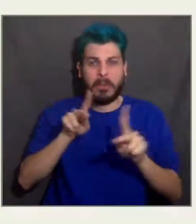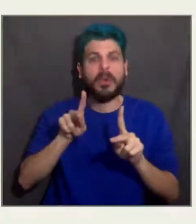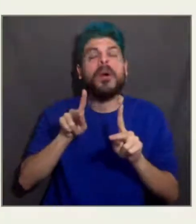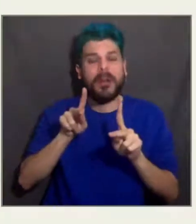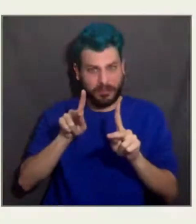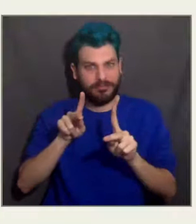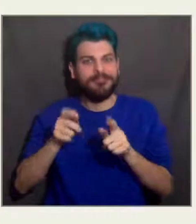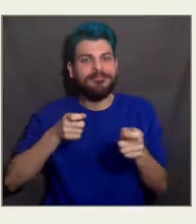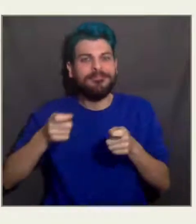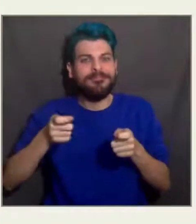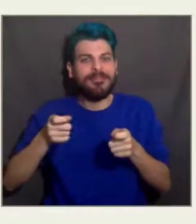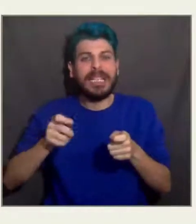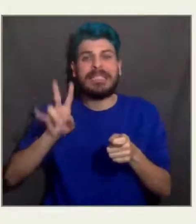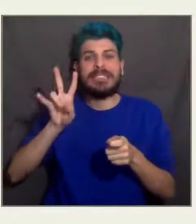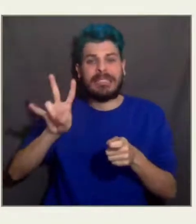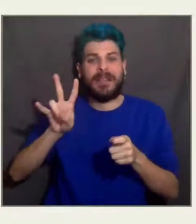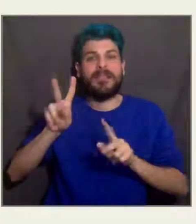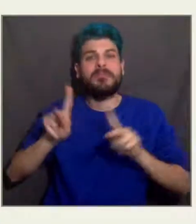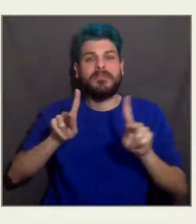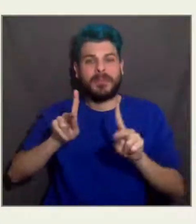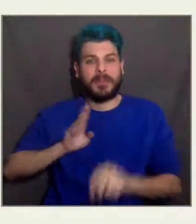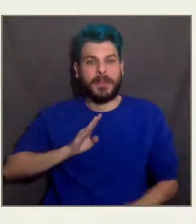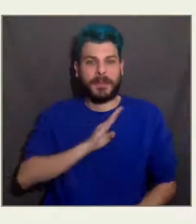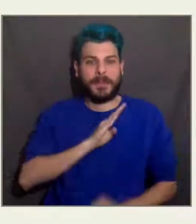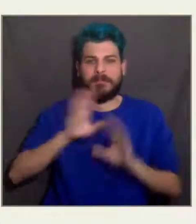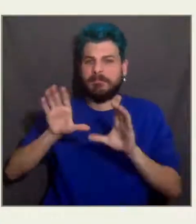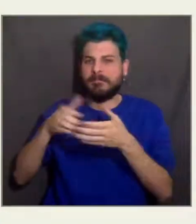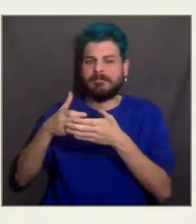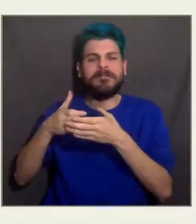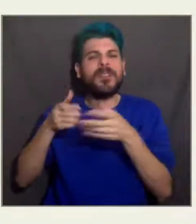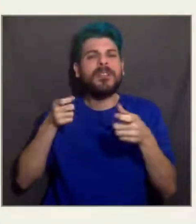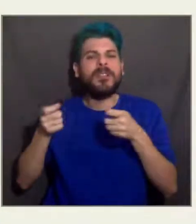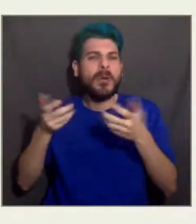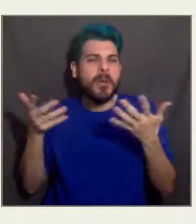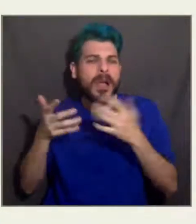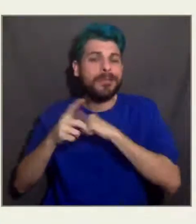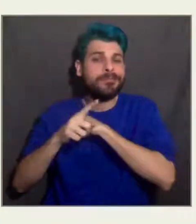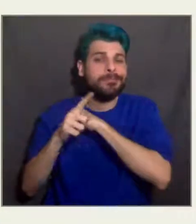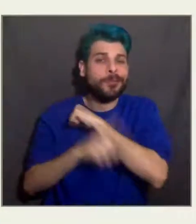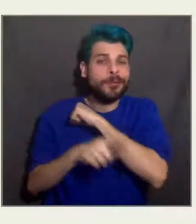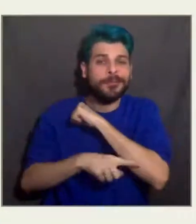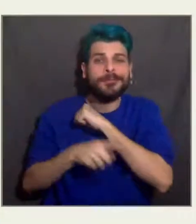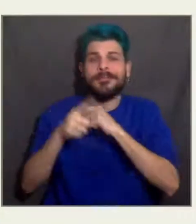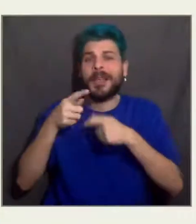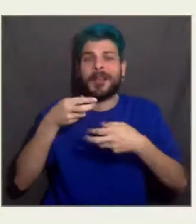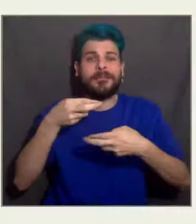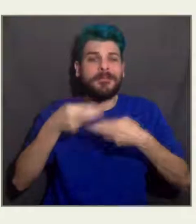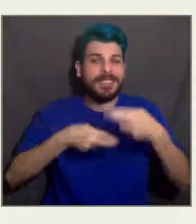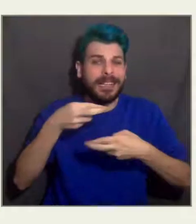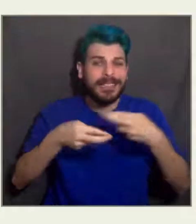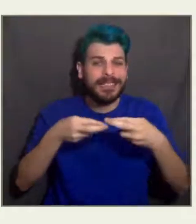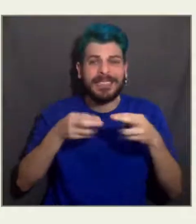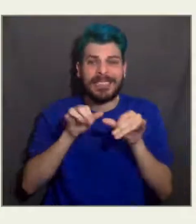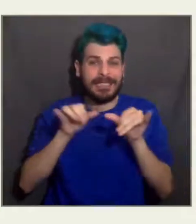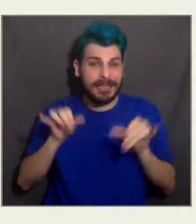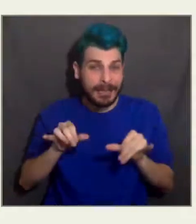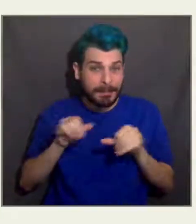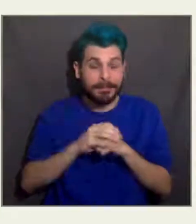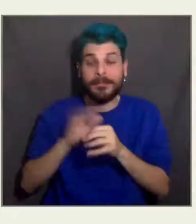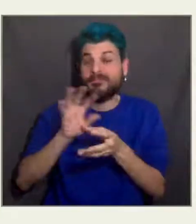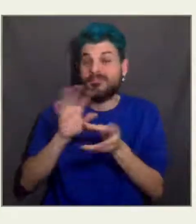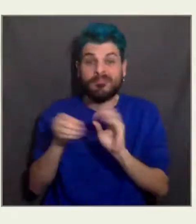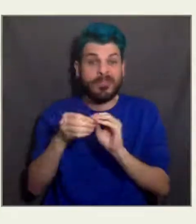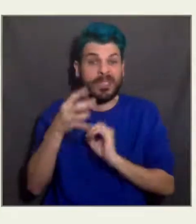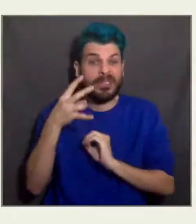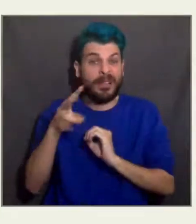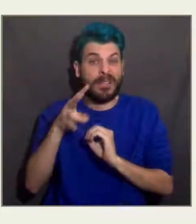Its services include management of the region's garbage and recycling systems, operation of more than 17,000 acres